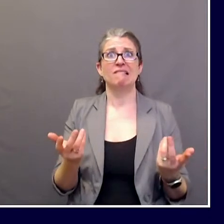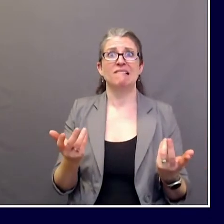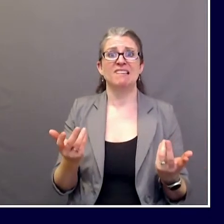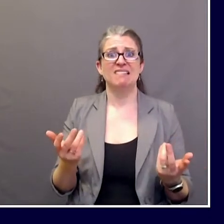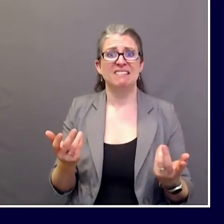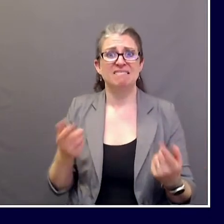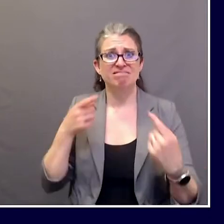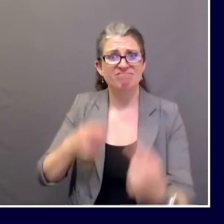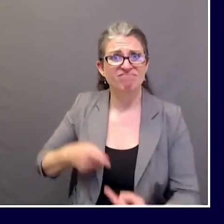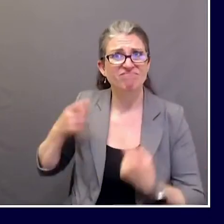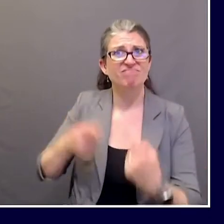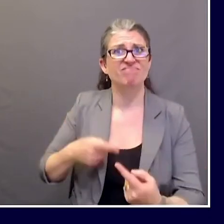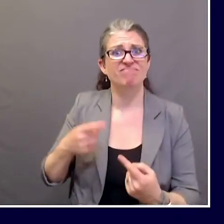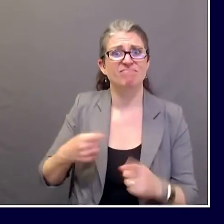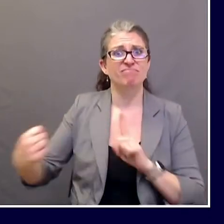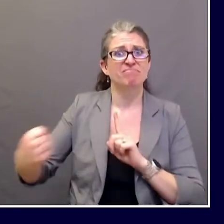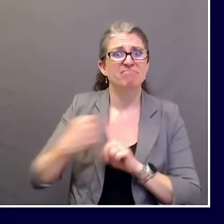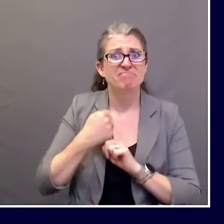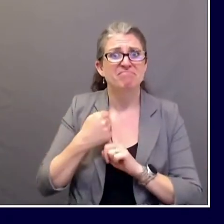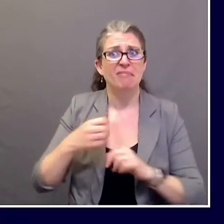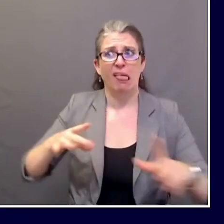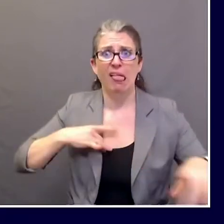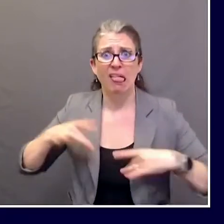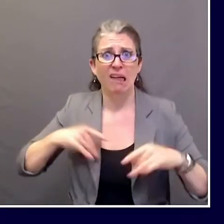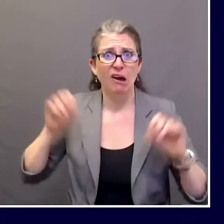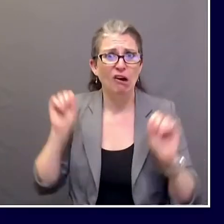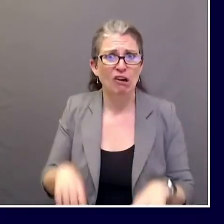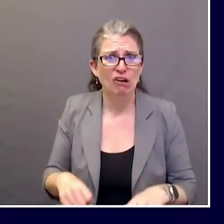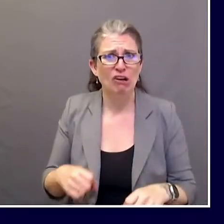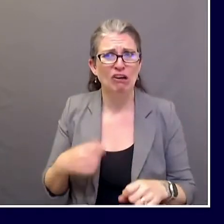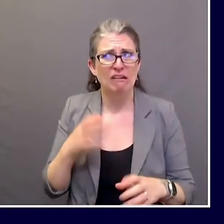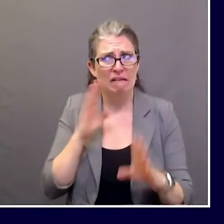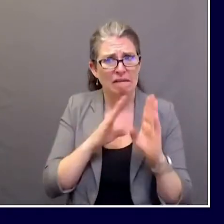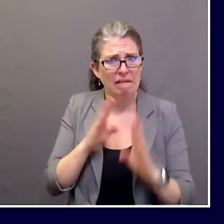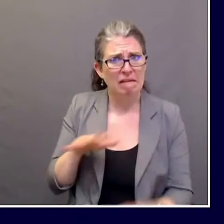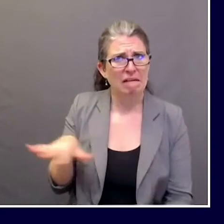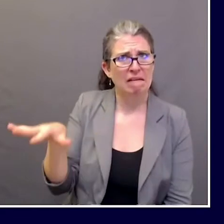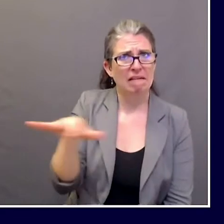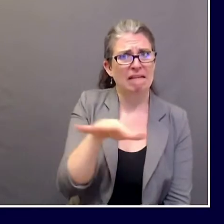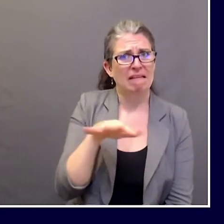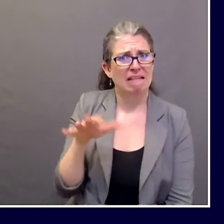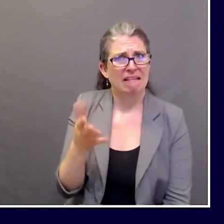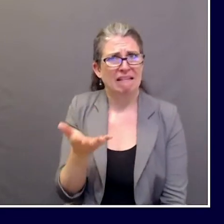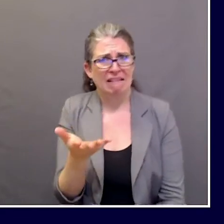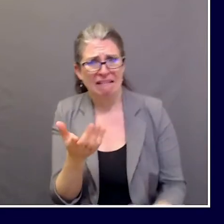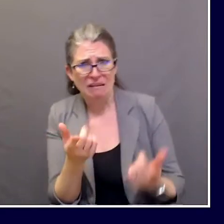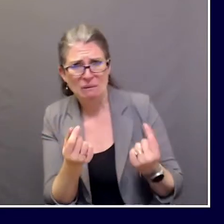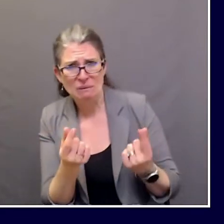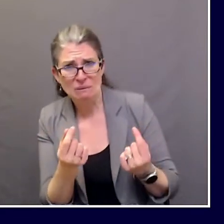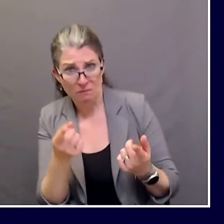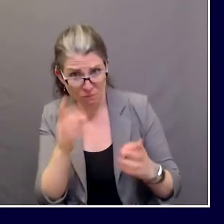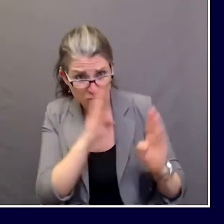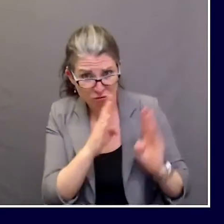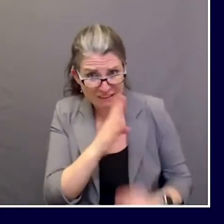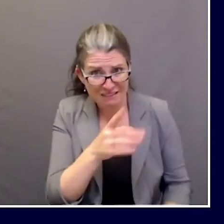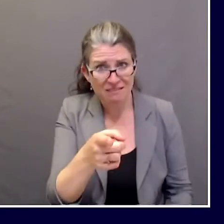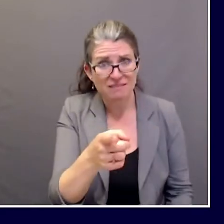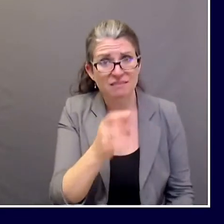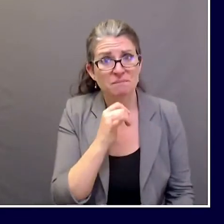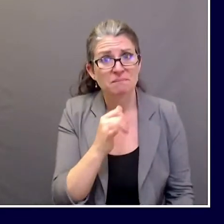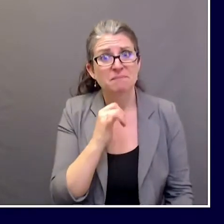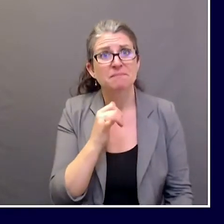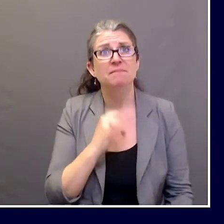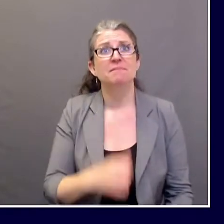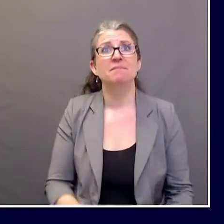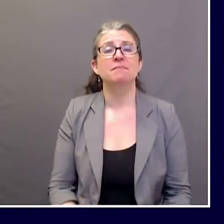Charlie, I think it depends on how long this pause lasts. As Governor Mills noted, based on what we've